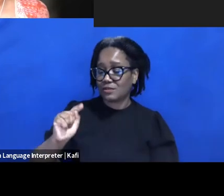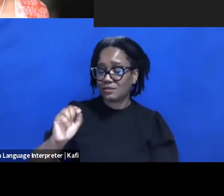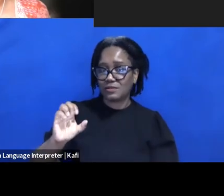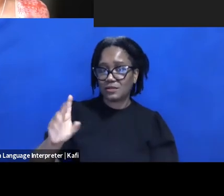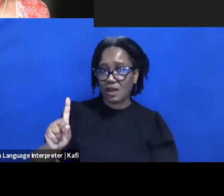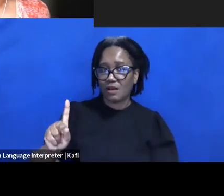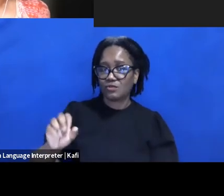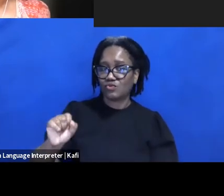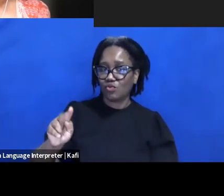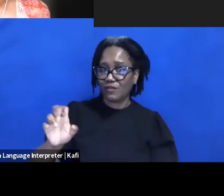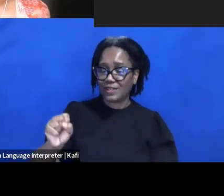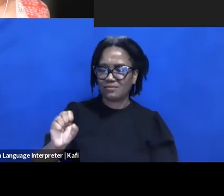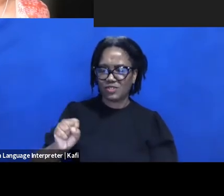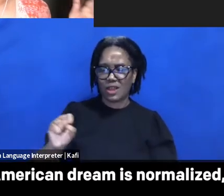which